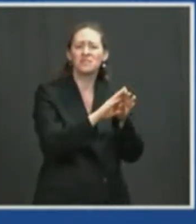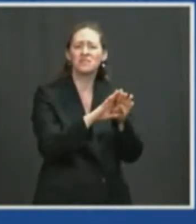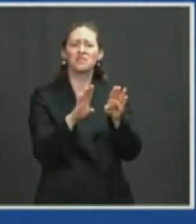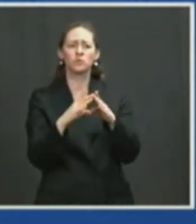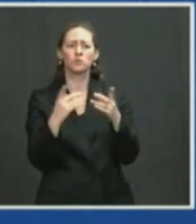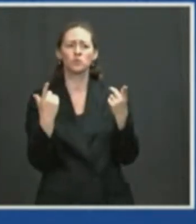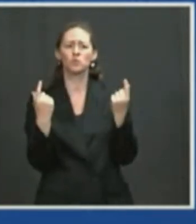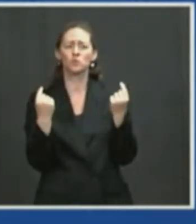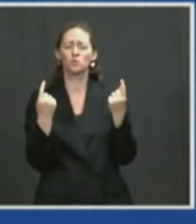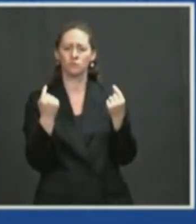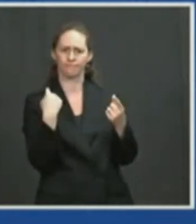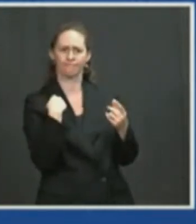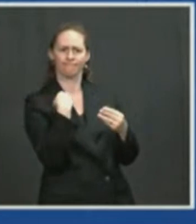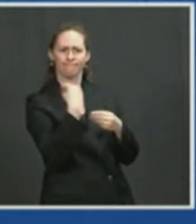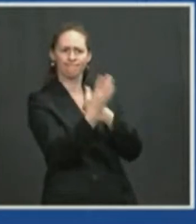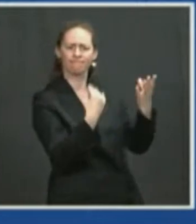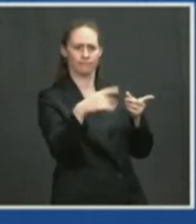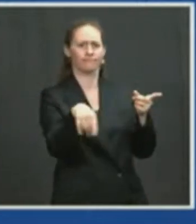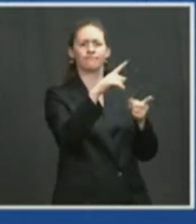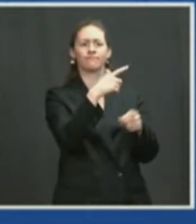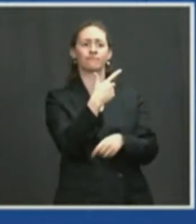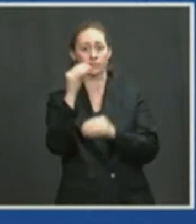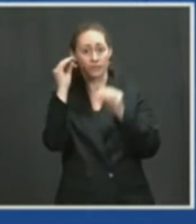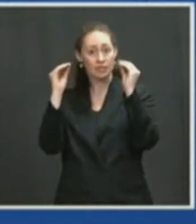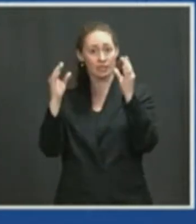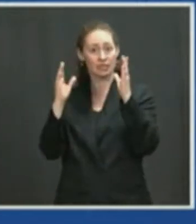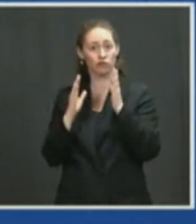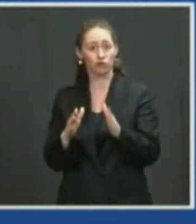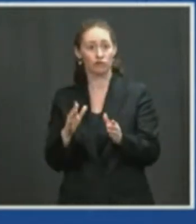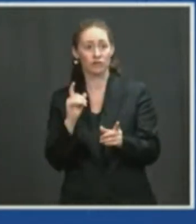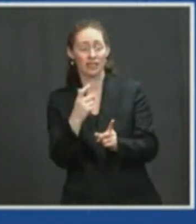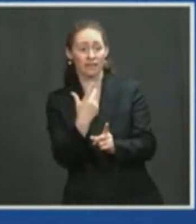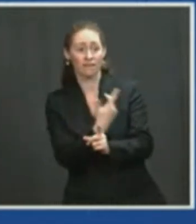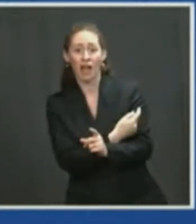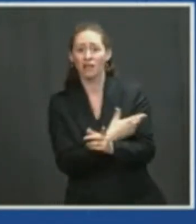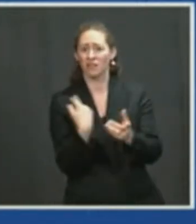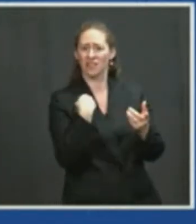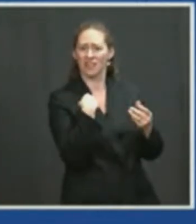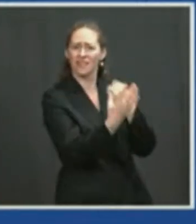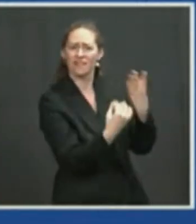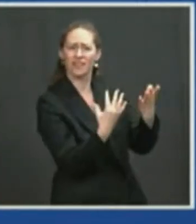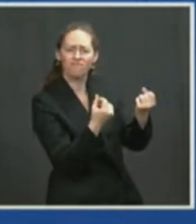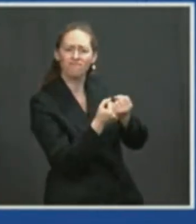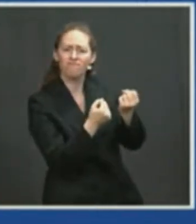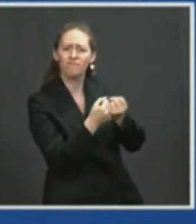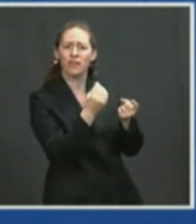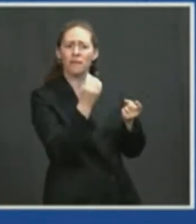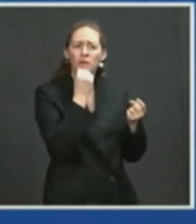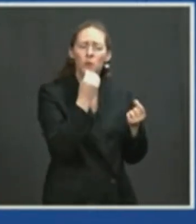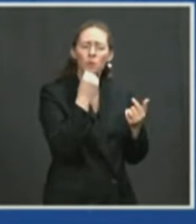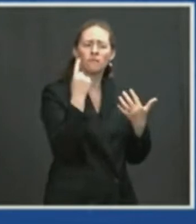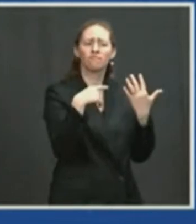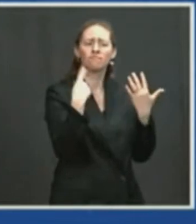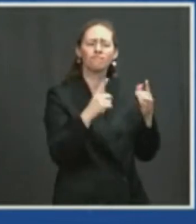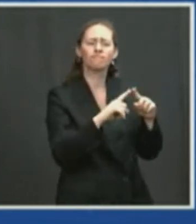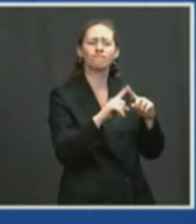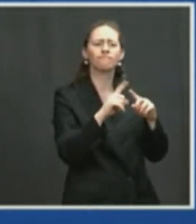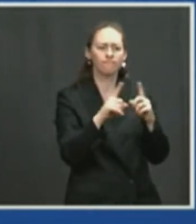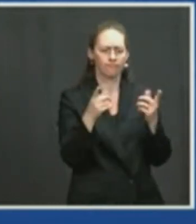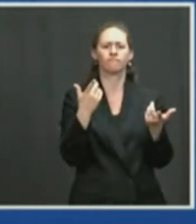schools the much support they needed. State and local governments had to lay off tens of thousands of educators and first